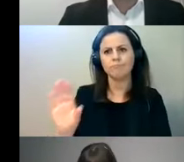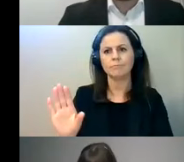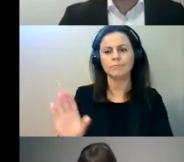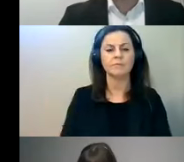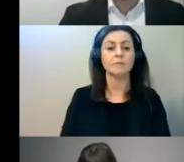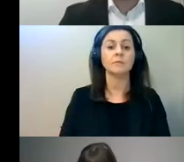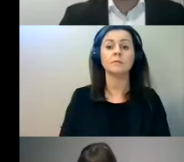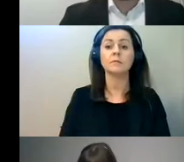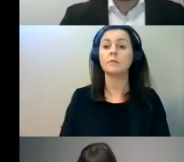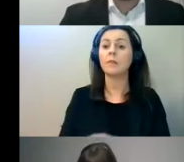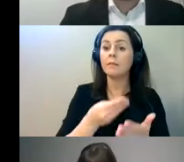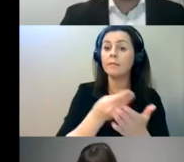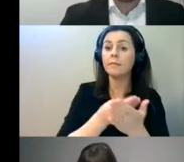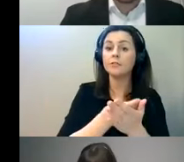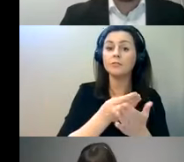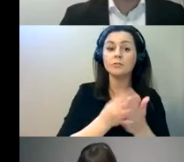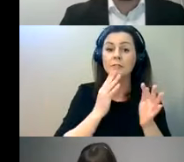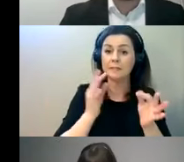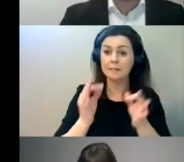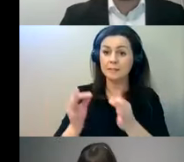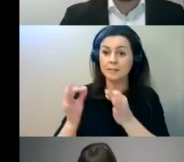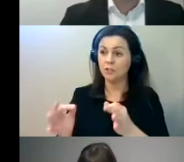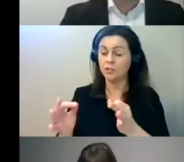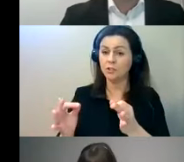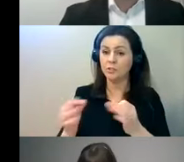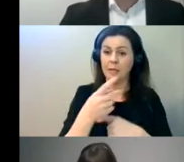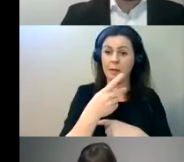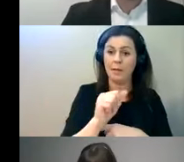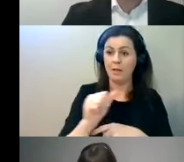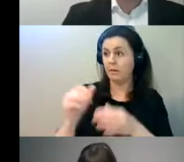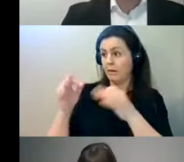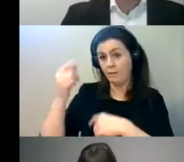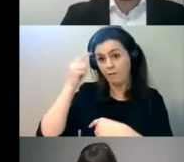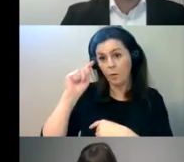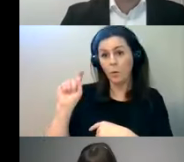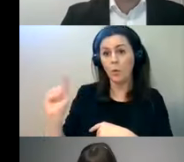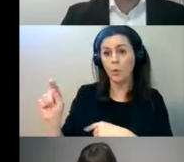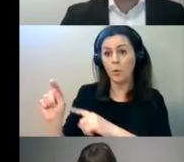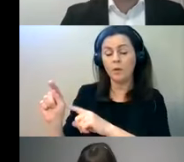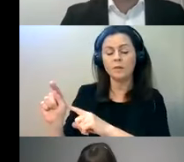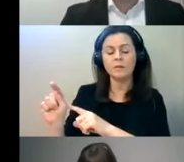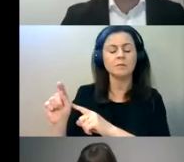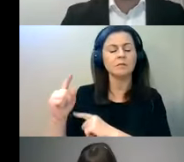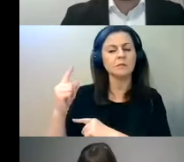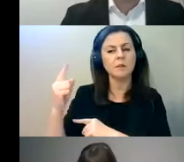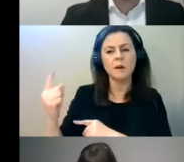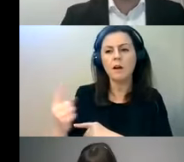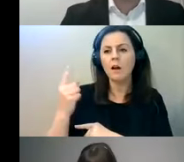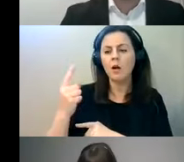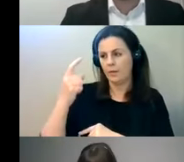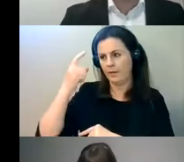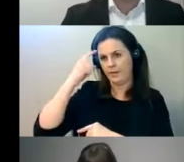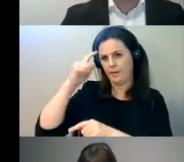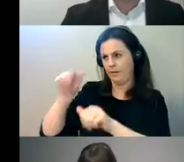The financial decisions that are made on behalf of the grantor should always be made with the personal care decisions